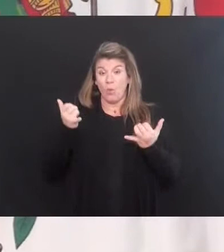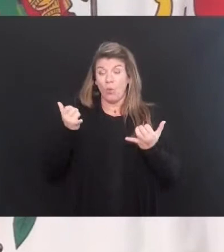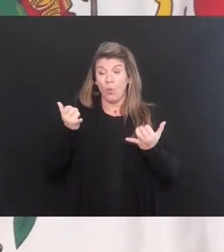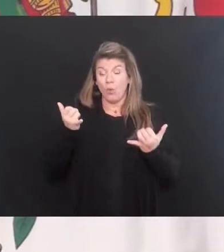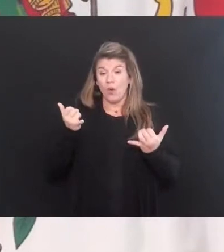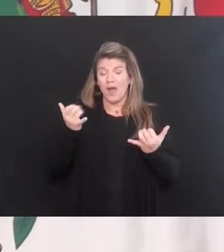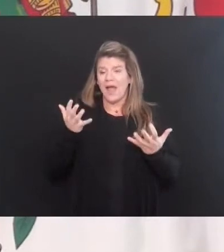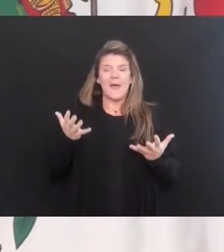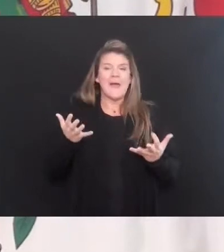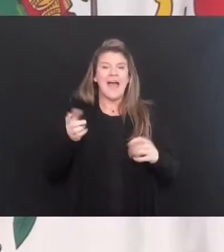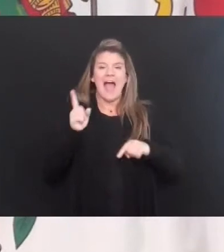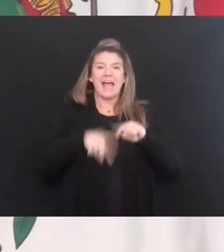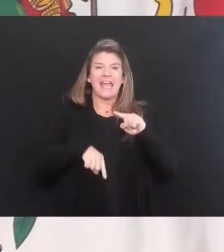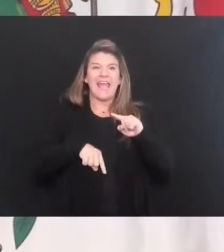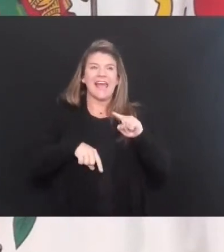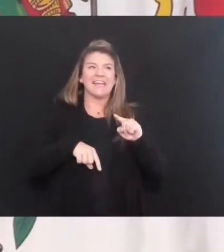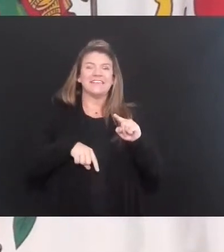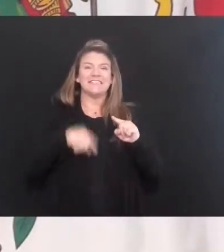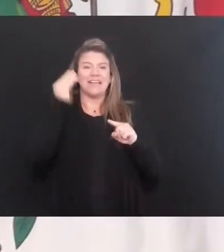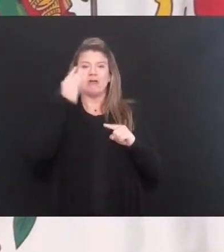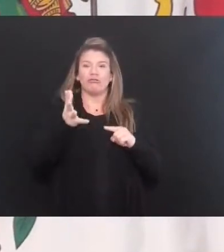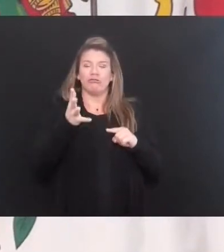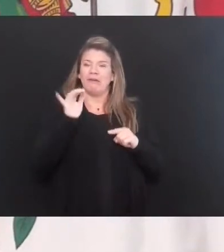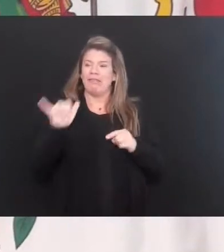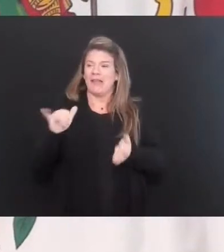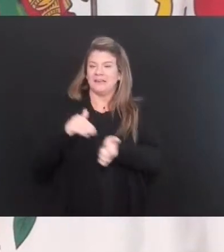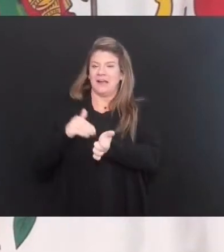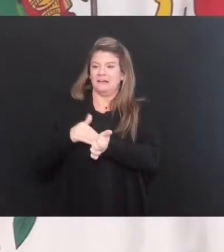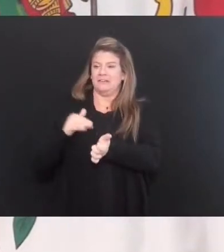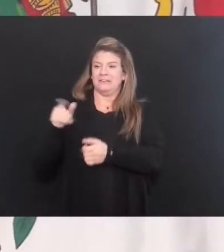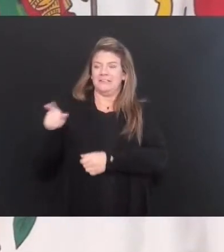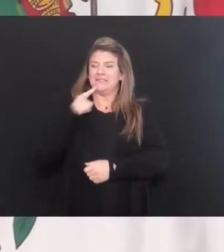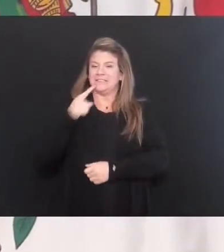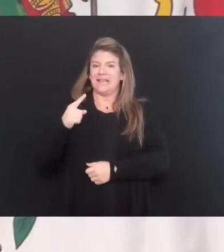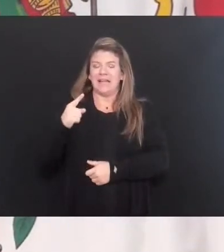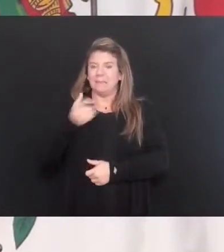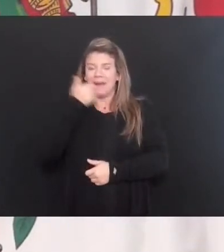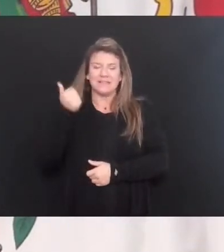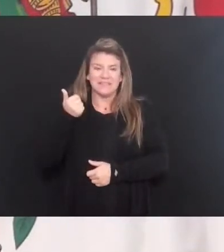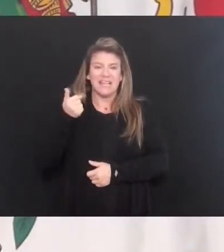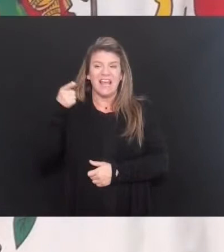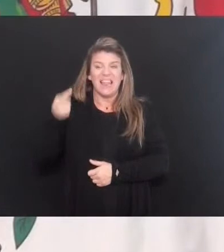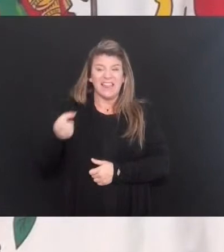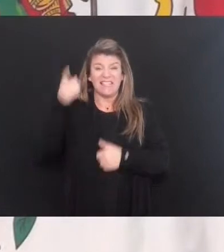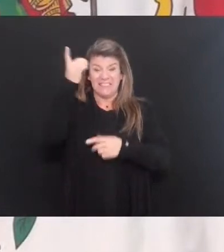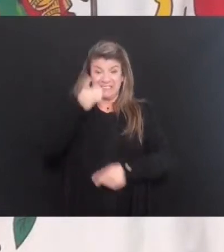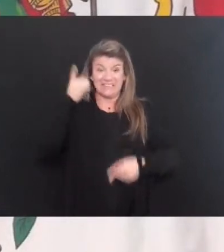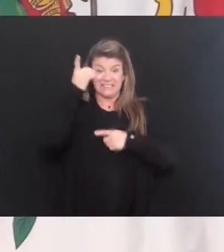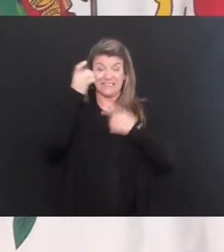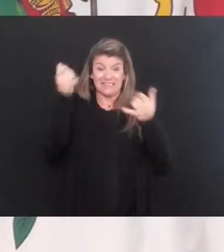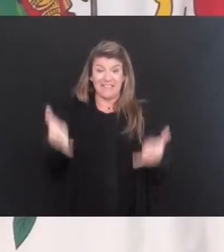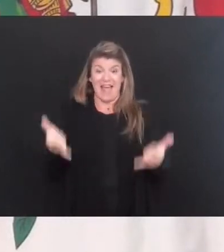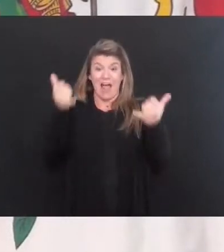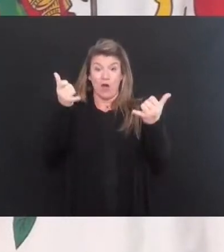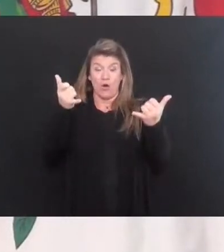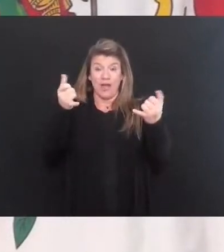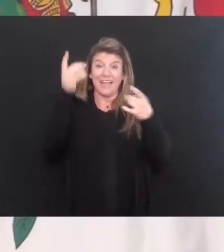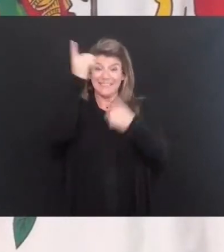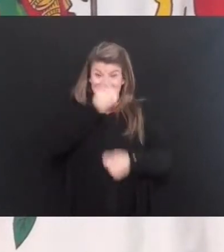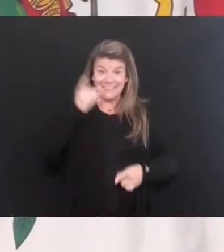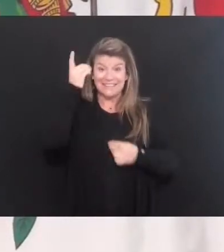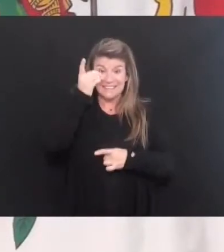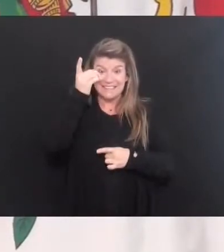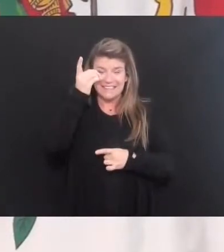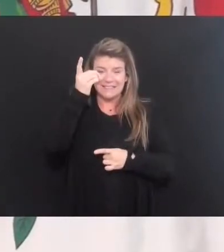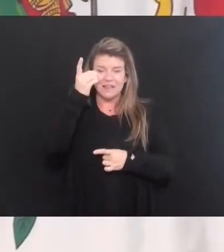I can't tell you how much Doc said it and described it the best. This disease now is a disease